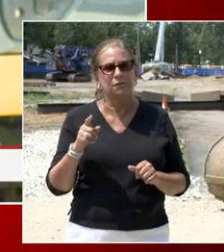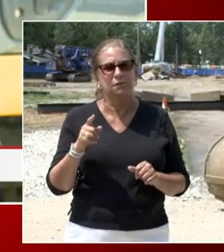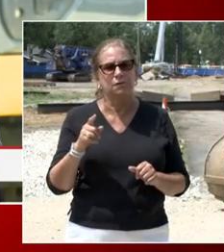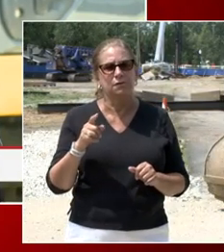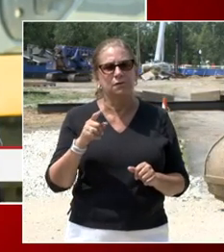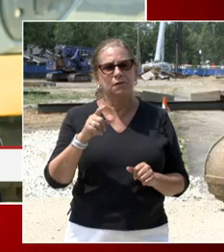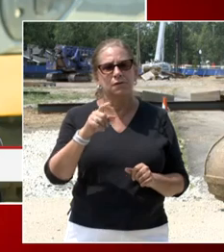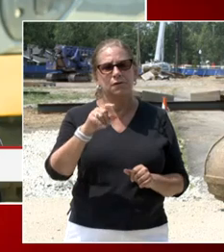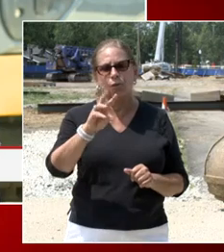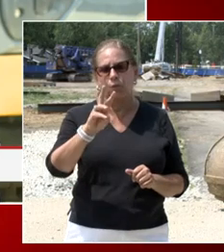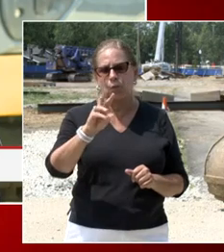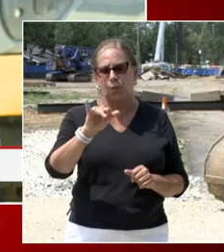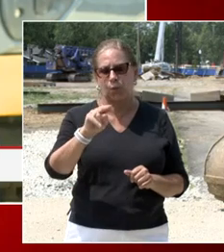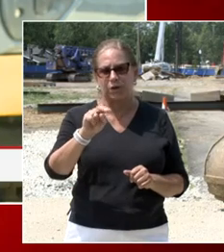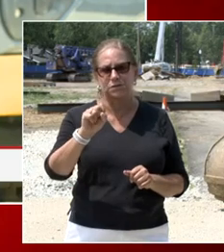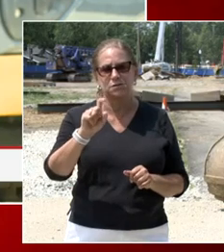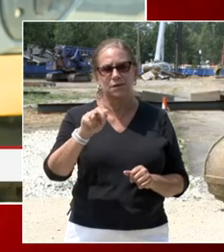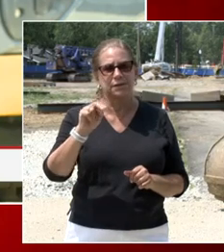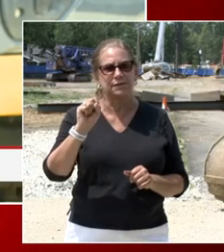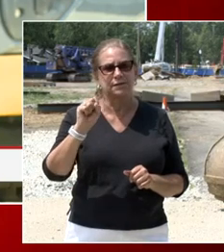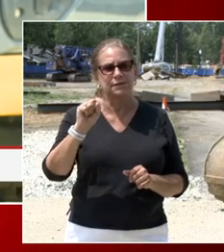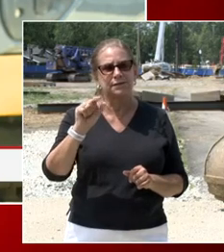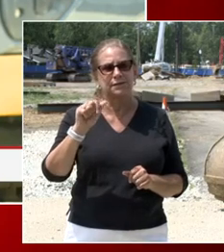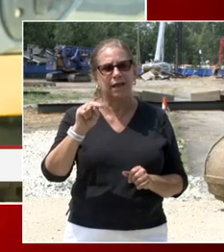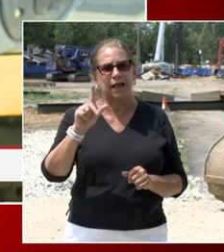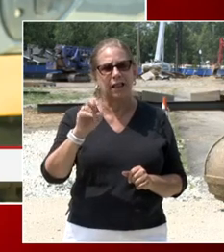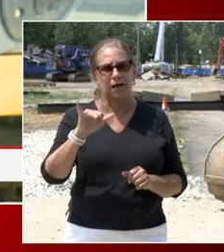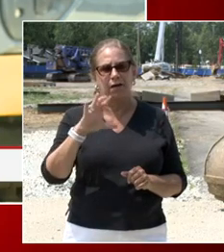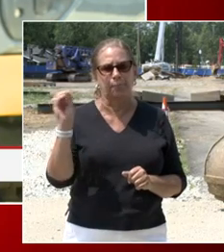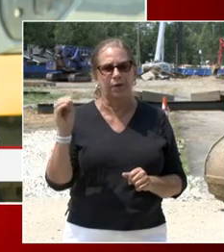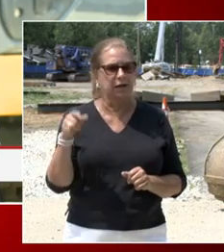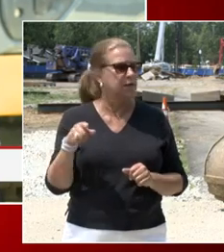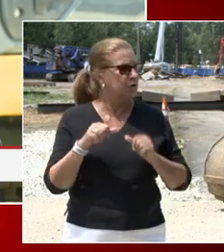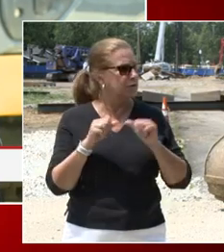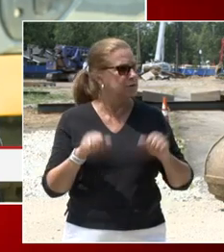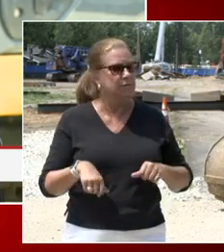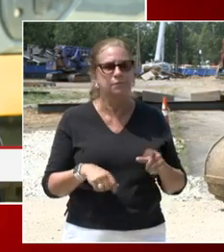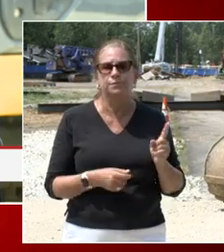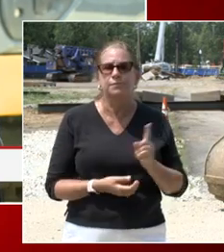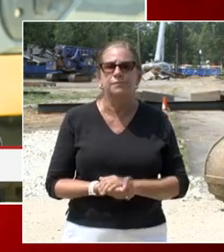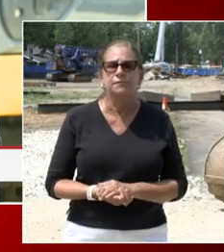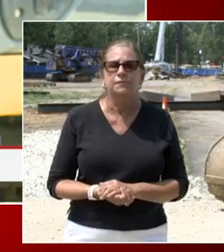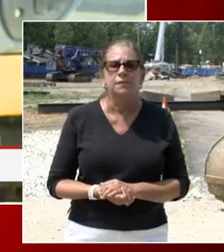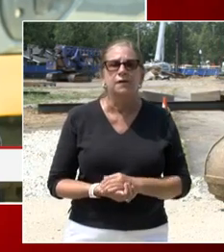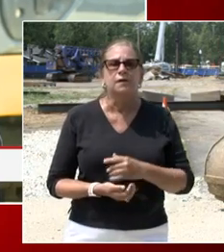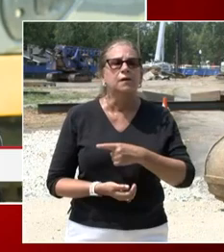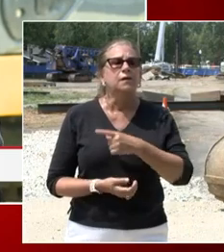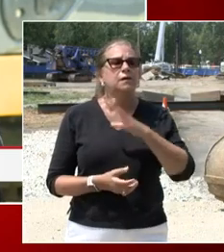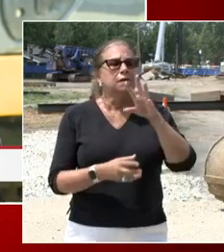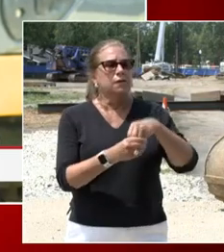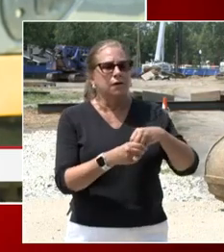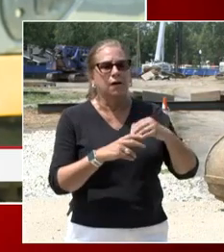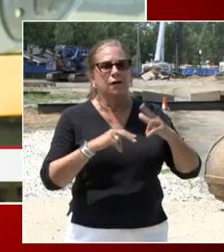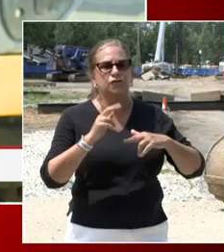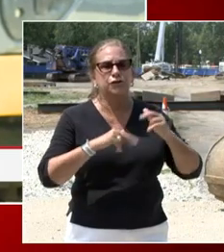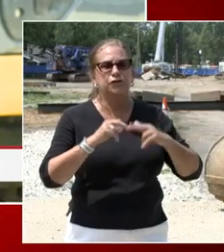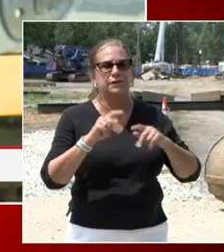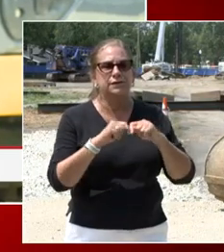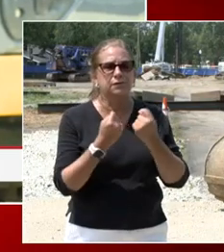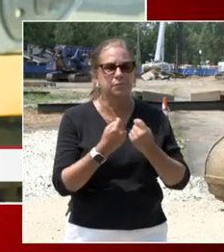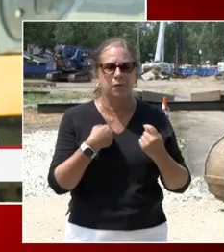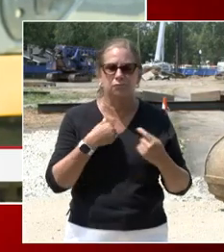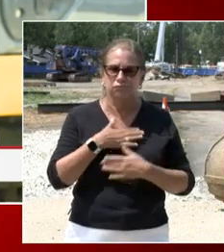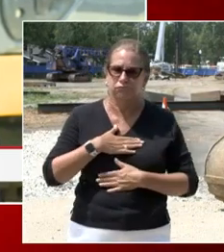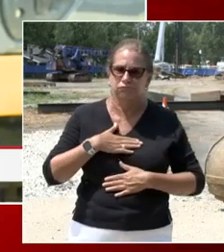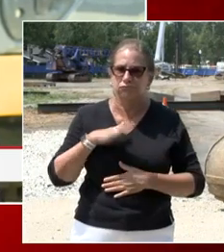Class A building here. Jim Davis of Davis Construction's here. Thank you, Jim, for your leadership and what you're going to build for us. I